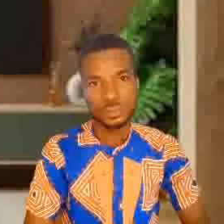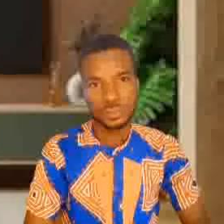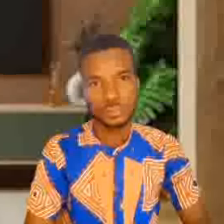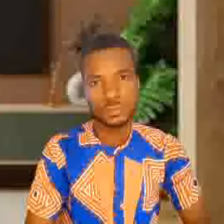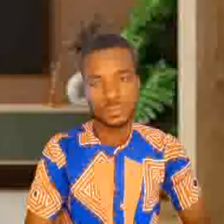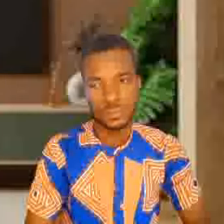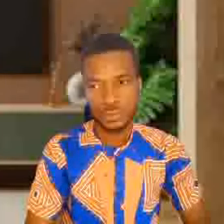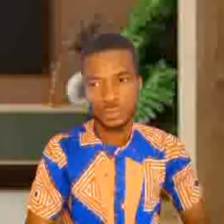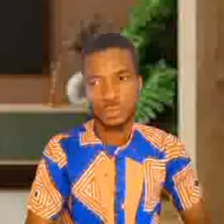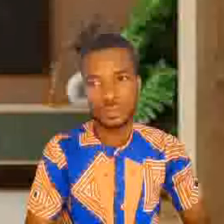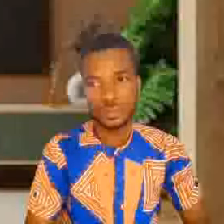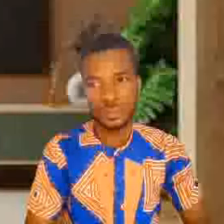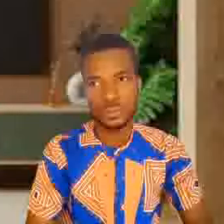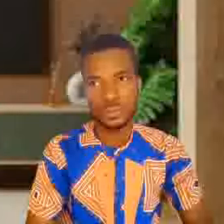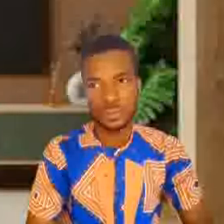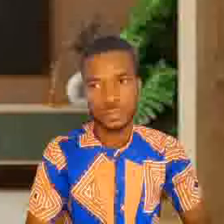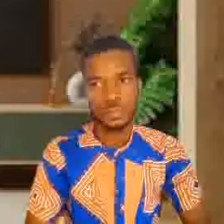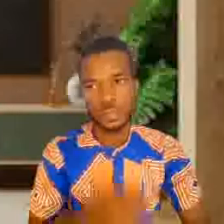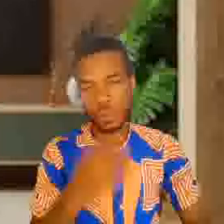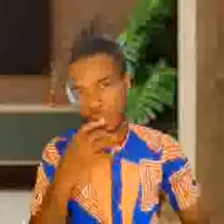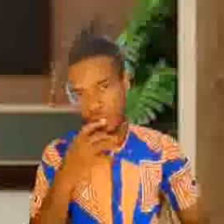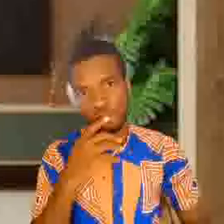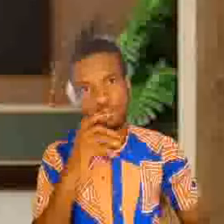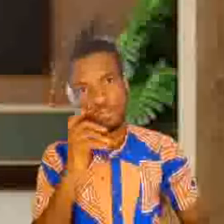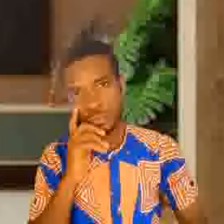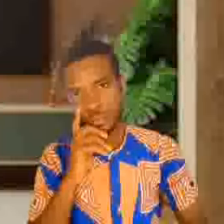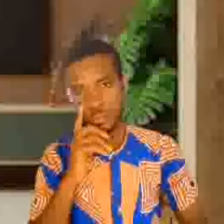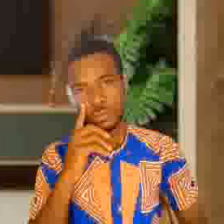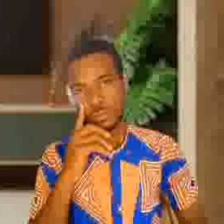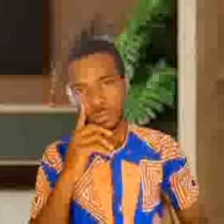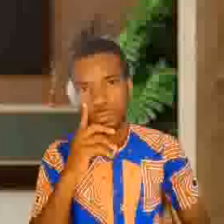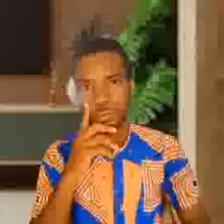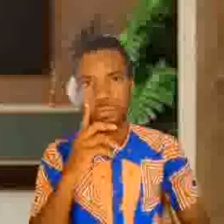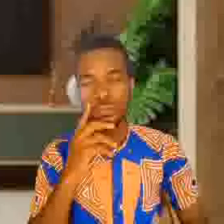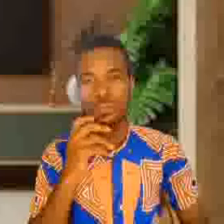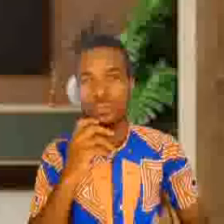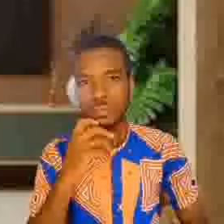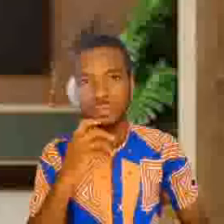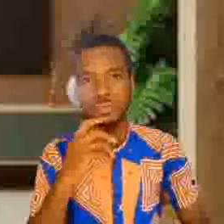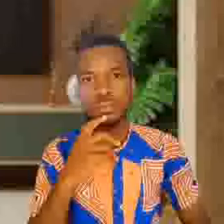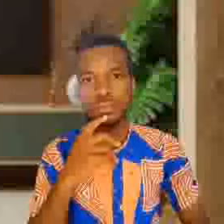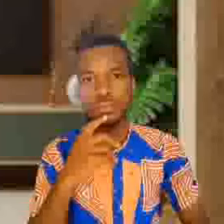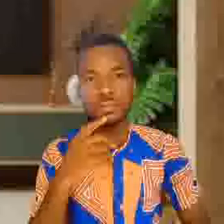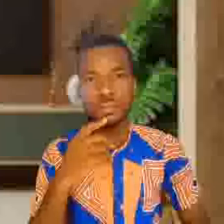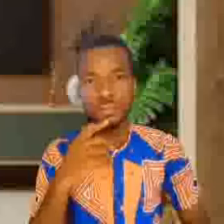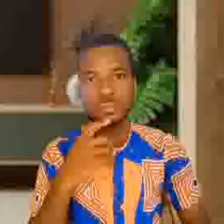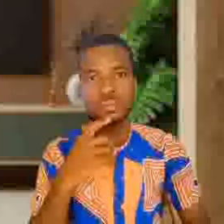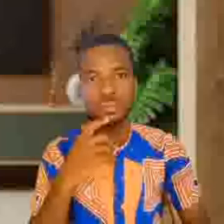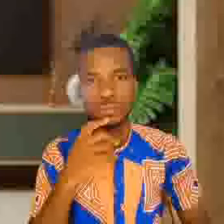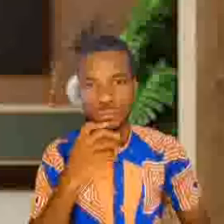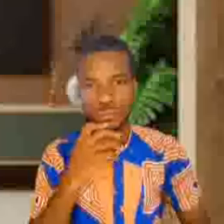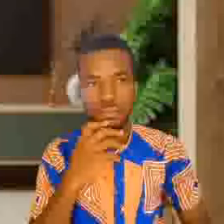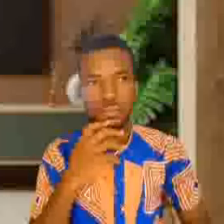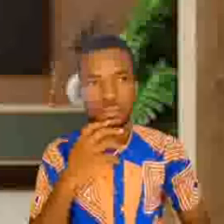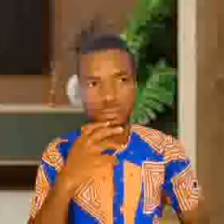when I got to camp, they stole my meal ticket. So the possibility of going back on my promise did not exist because the options were not